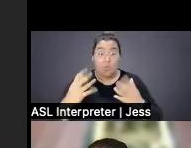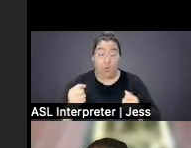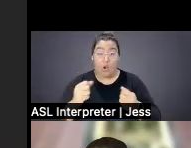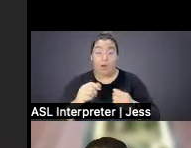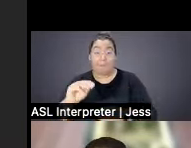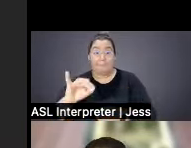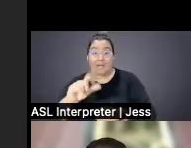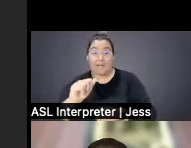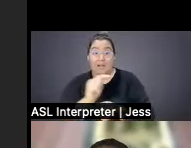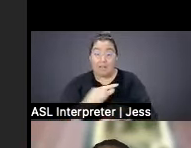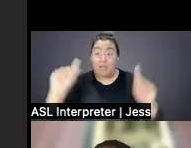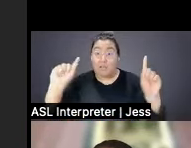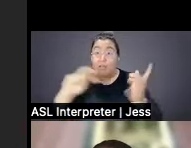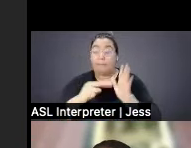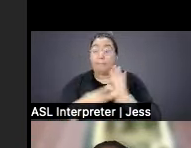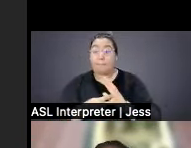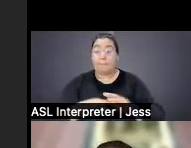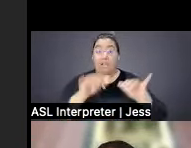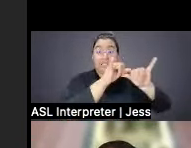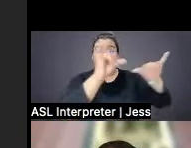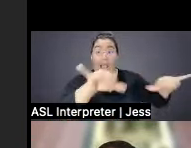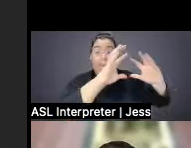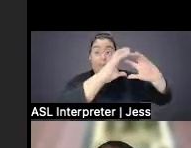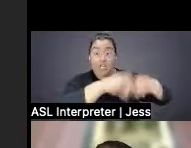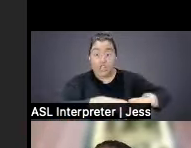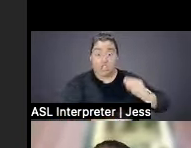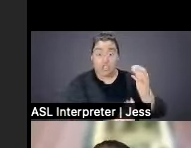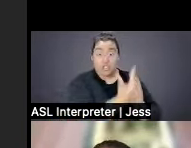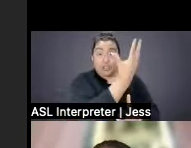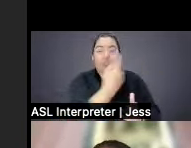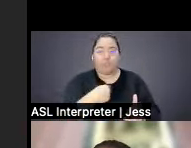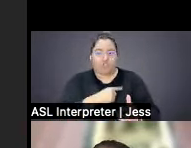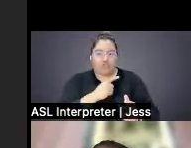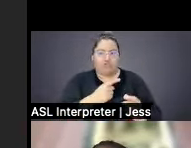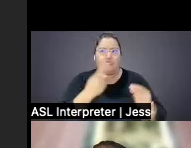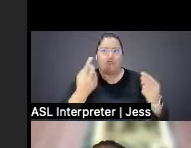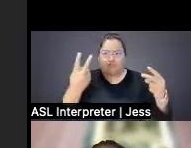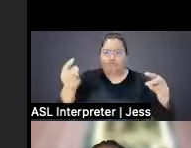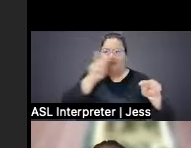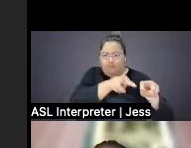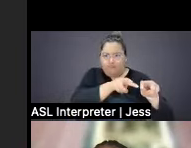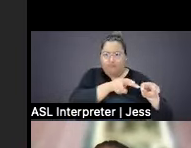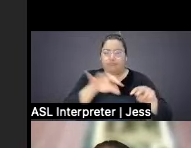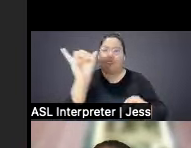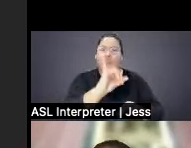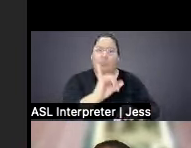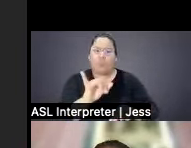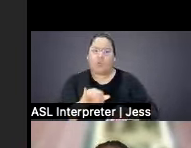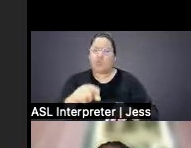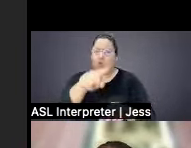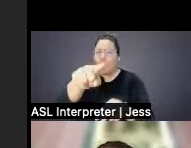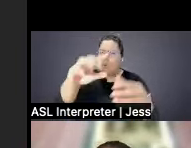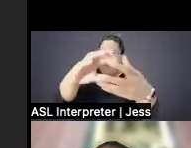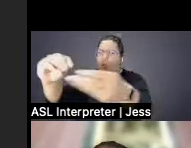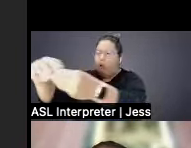with abolition. However, we also believe that our movements need strategies to challenge the dominant narratives that justify